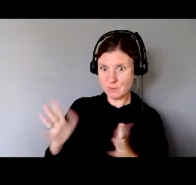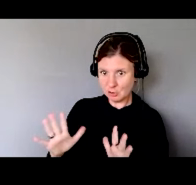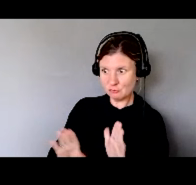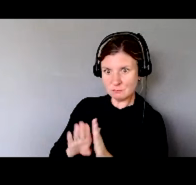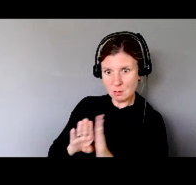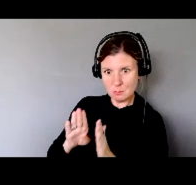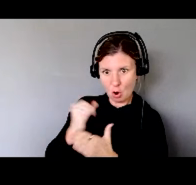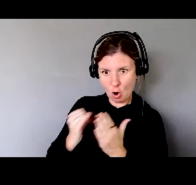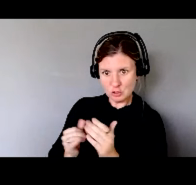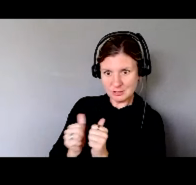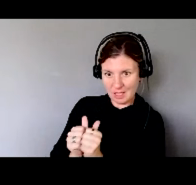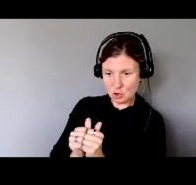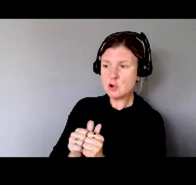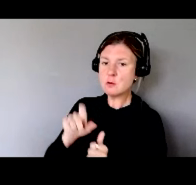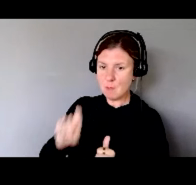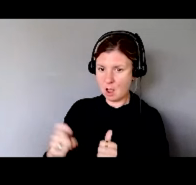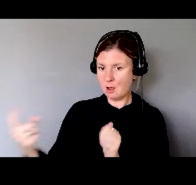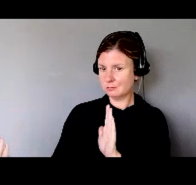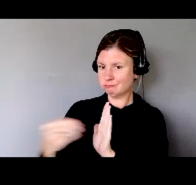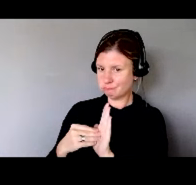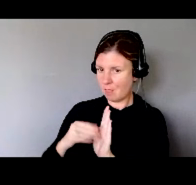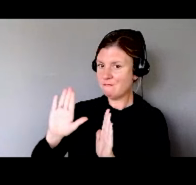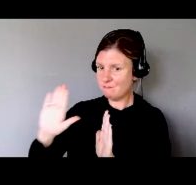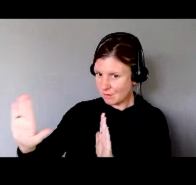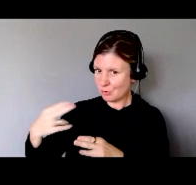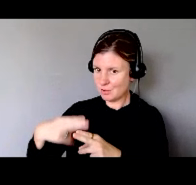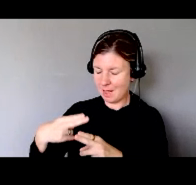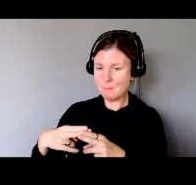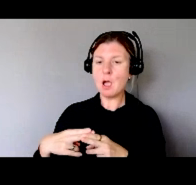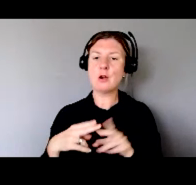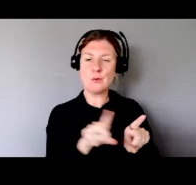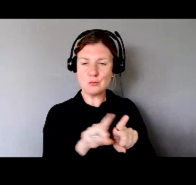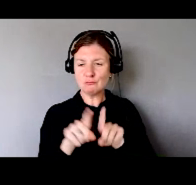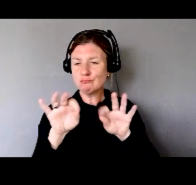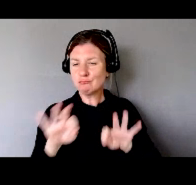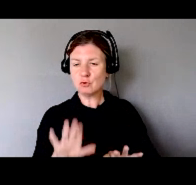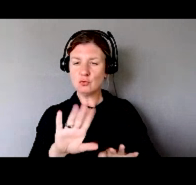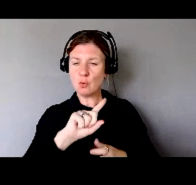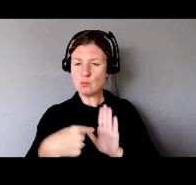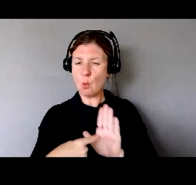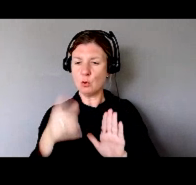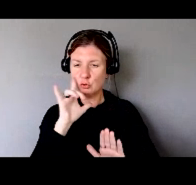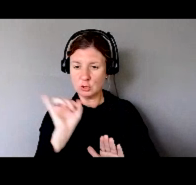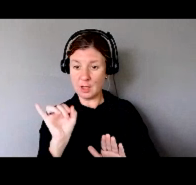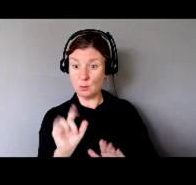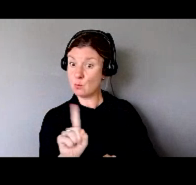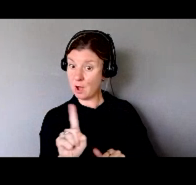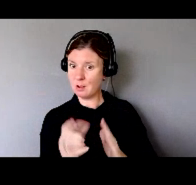name and describe your role in the collaboration in the description section attached to the